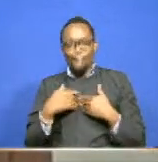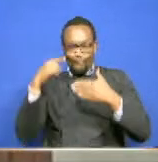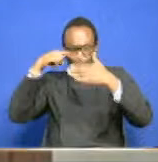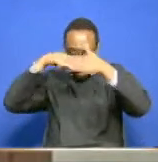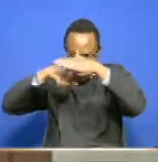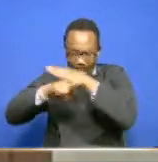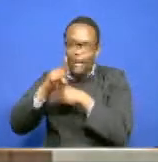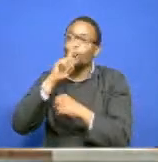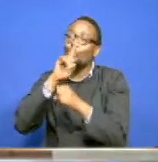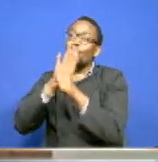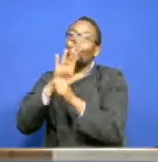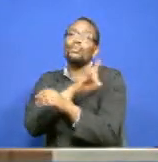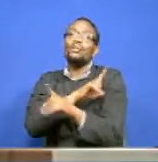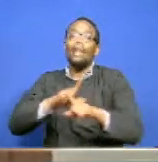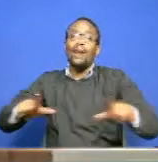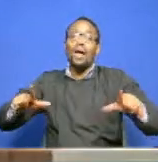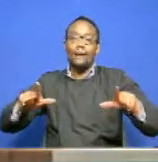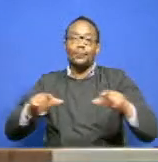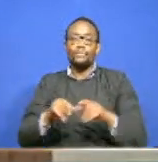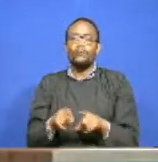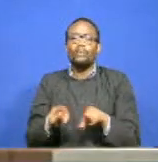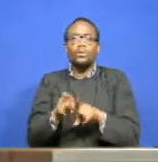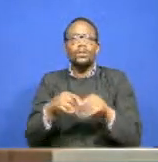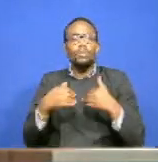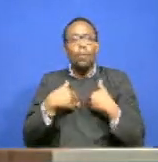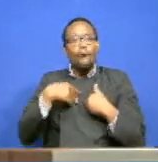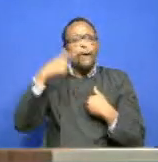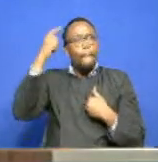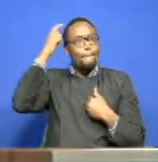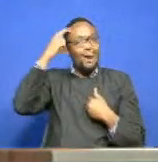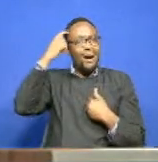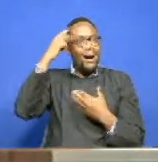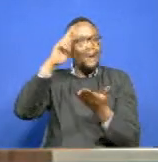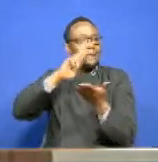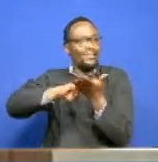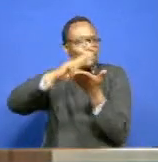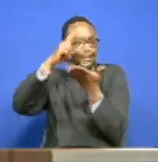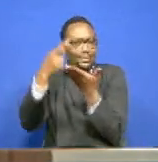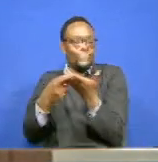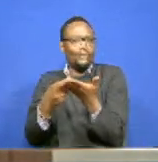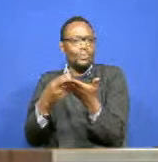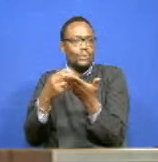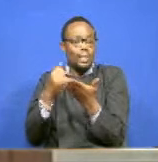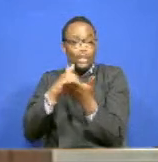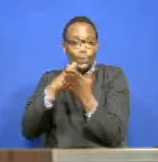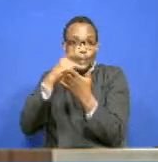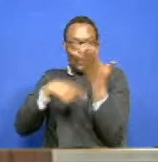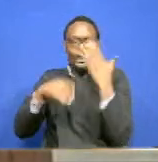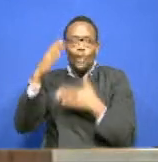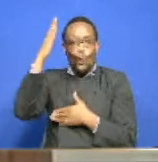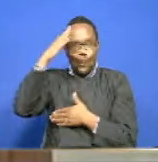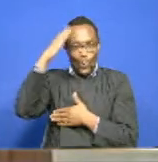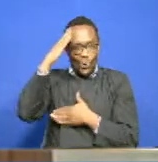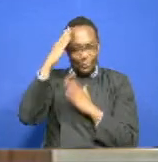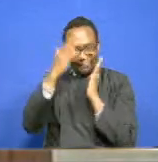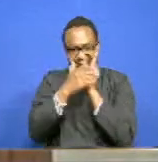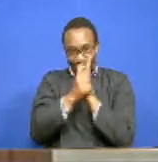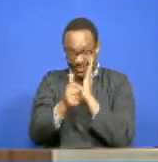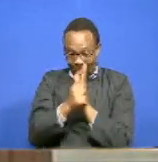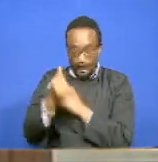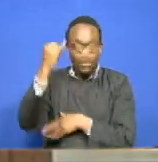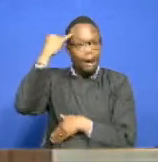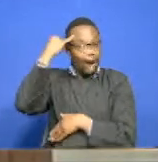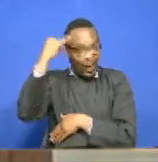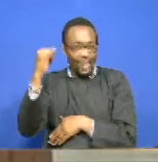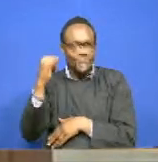land. There are also mind resources. The mind resources include knowledge, skills, and ideas,